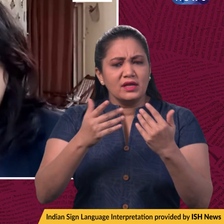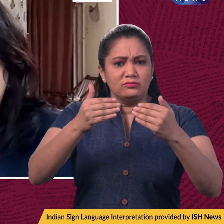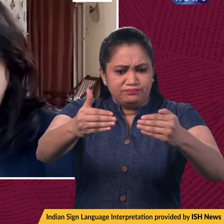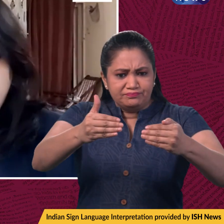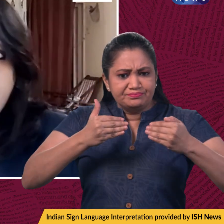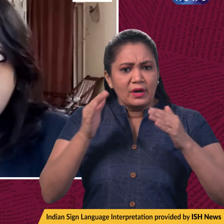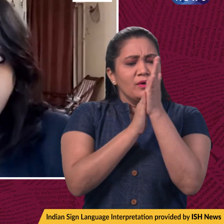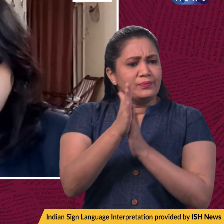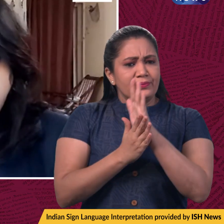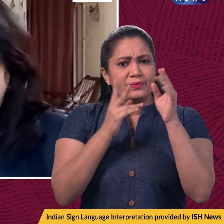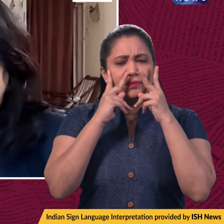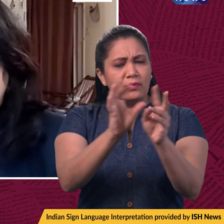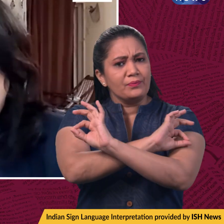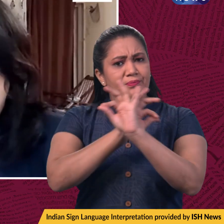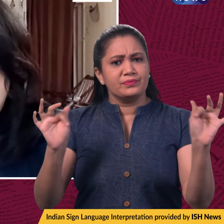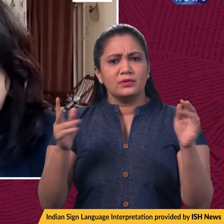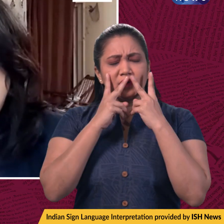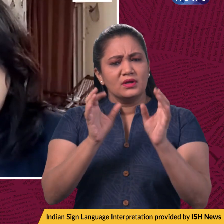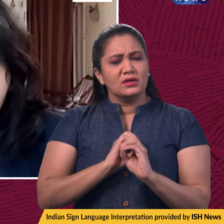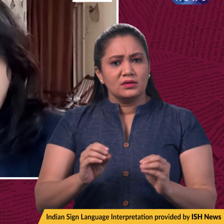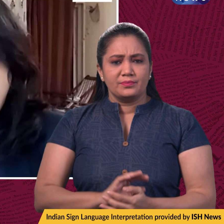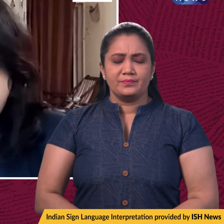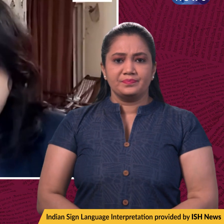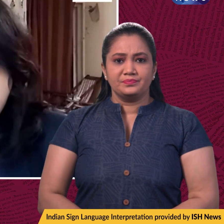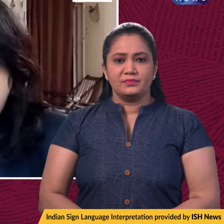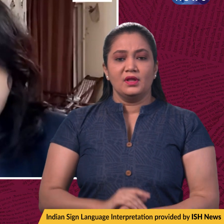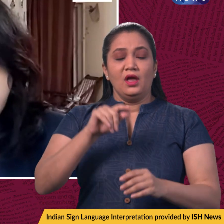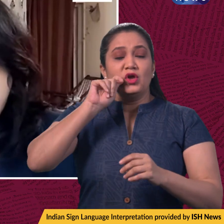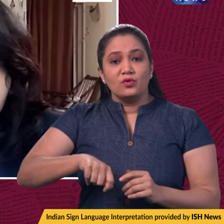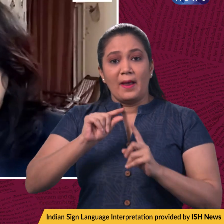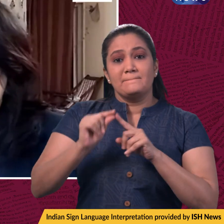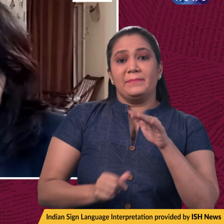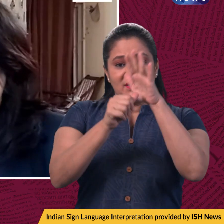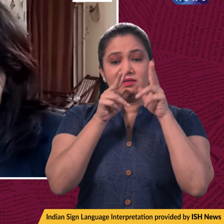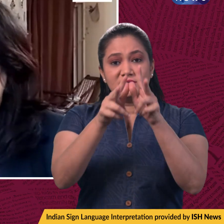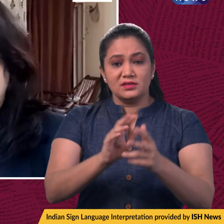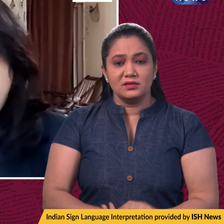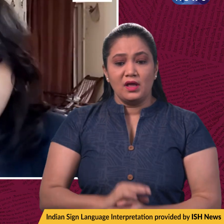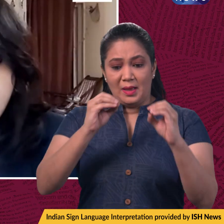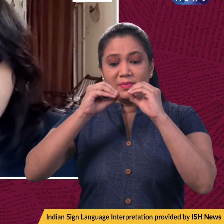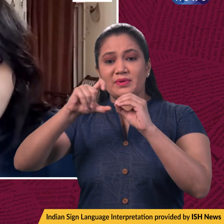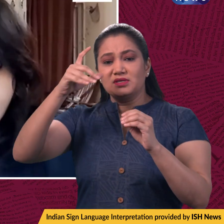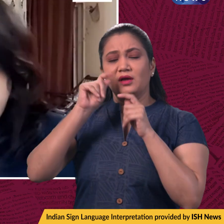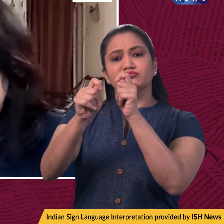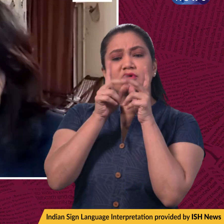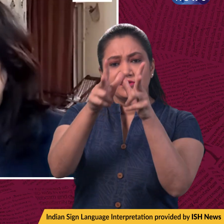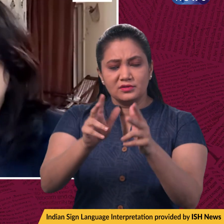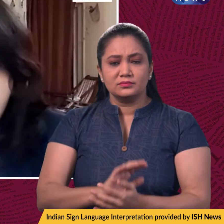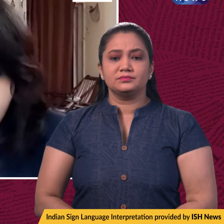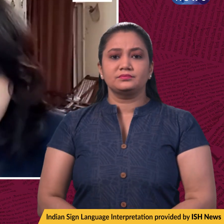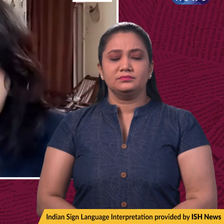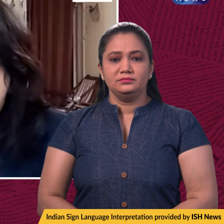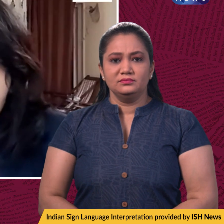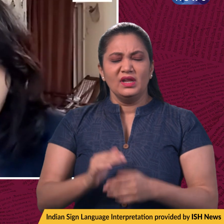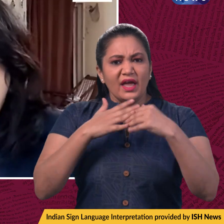have not seen any withdrawal of Russian forces, end quote. Meanwhile, Ukraine's president has told the BBC earlier today,